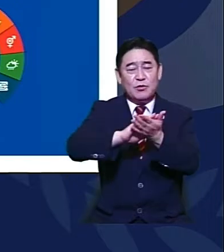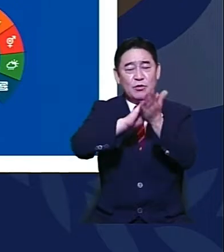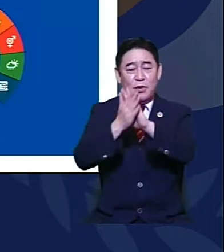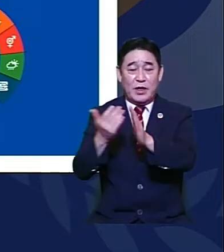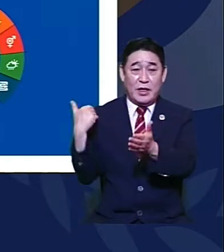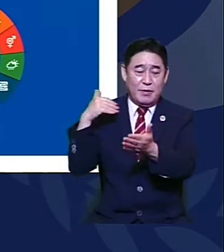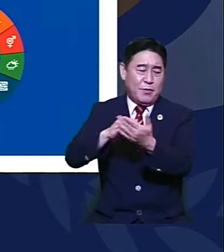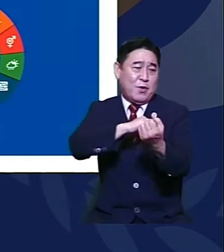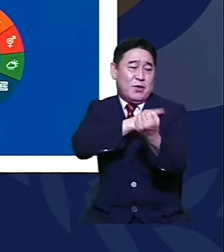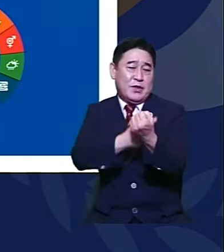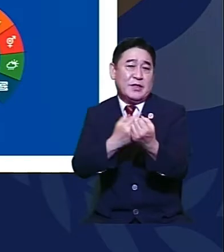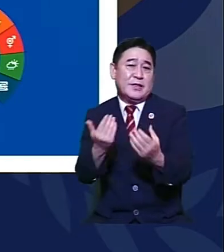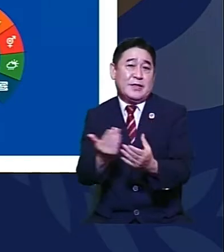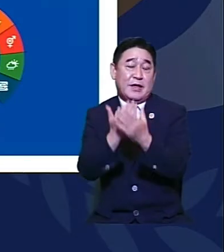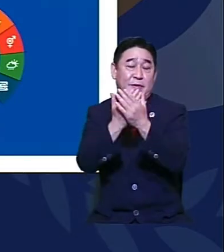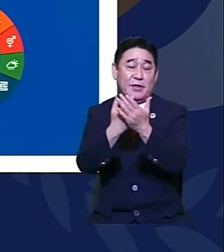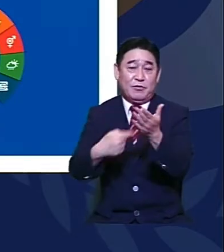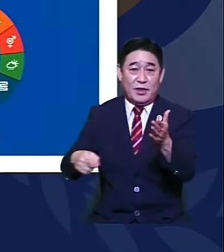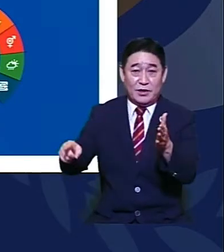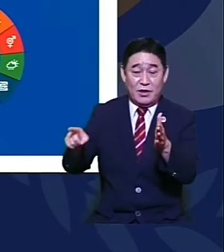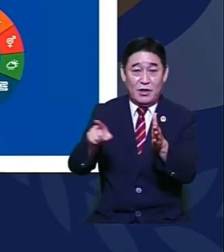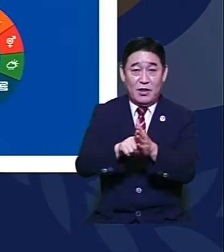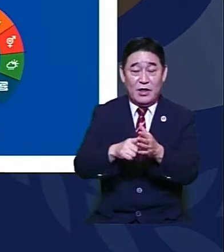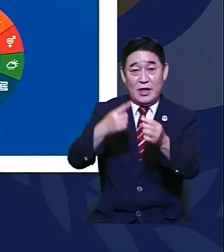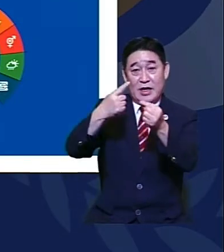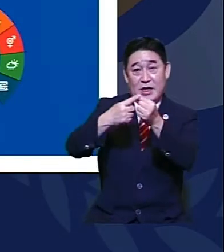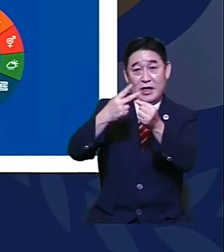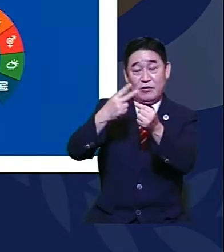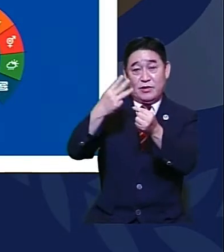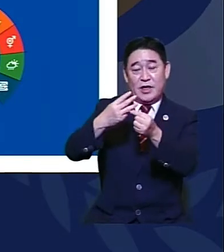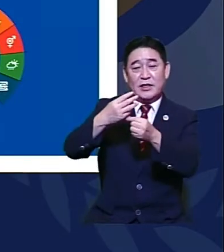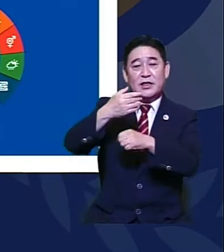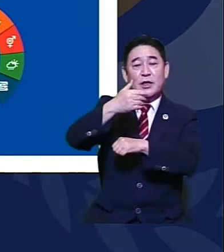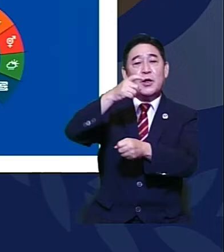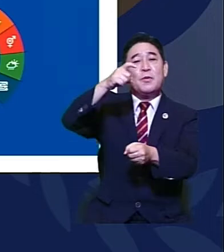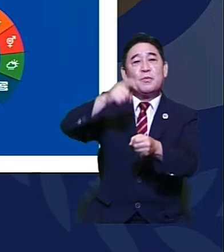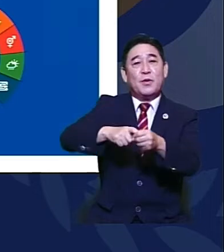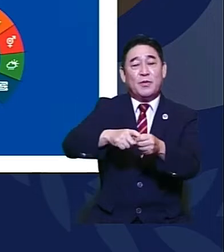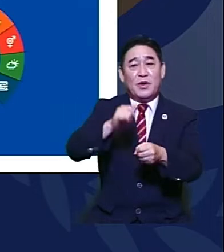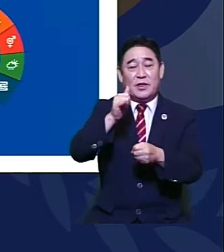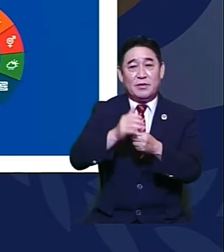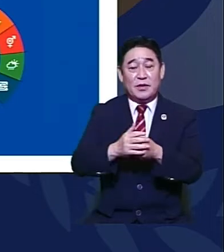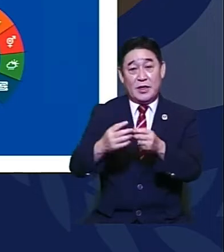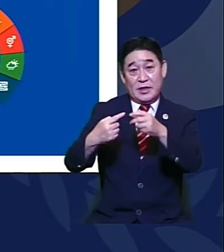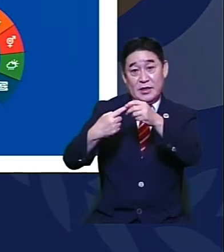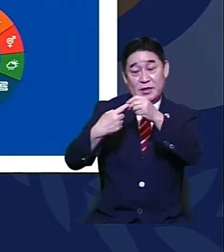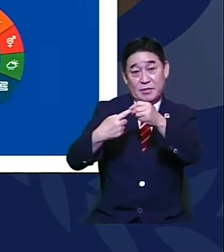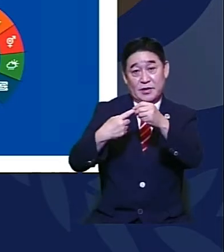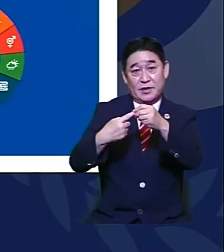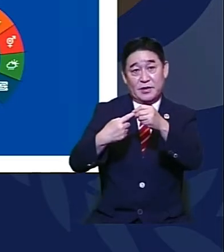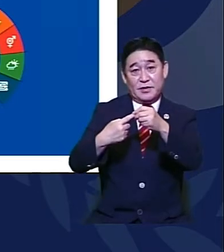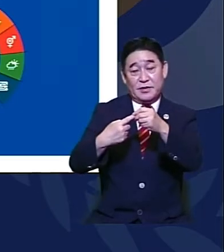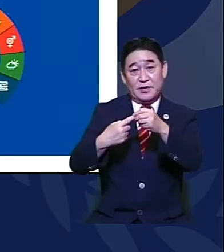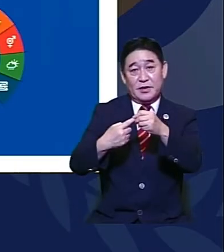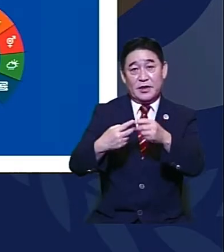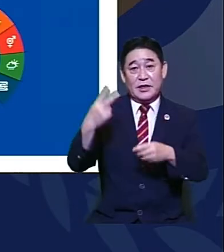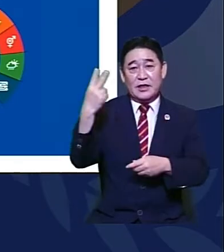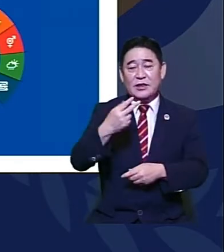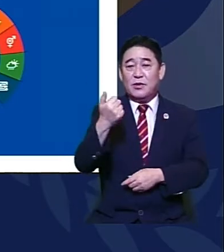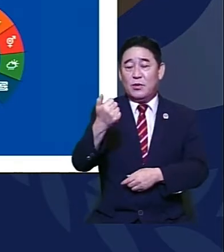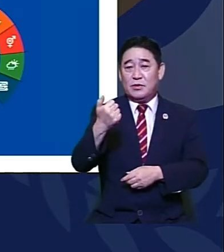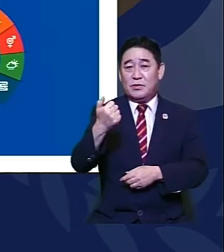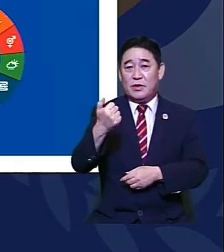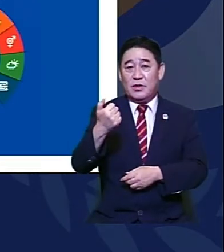strategic objectives are three. Firstly, for achieving 2050 net zero